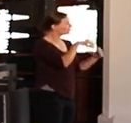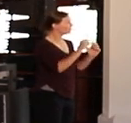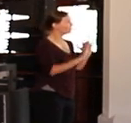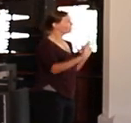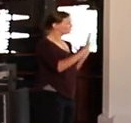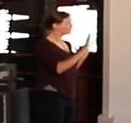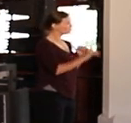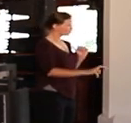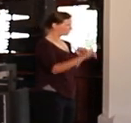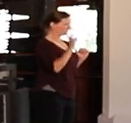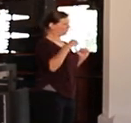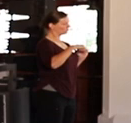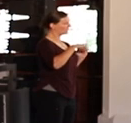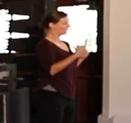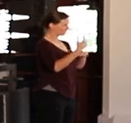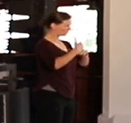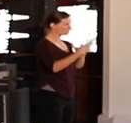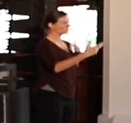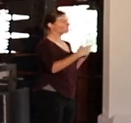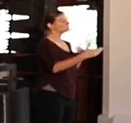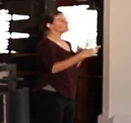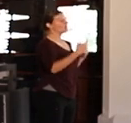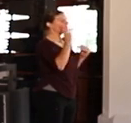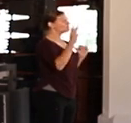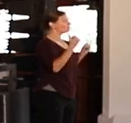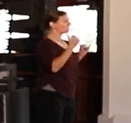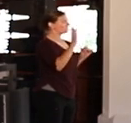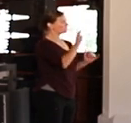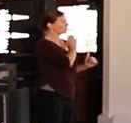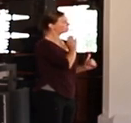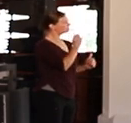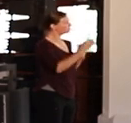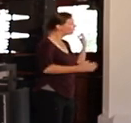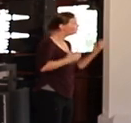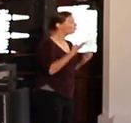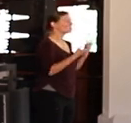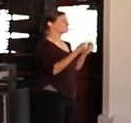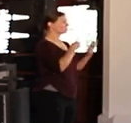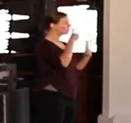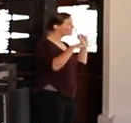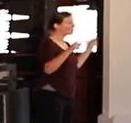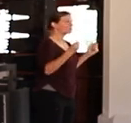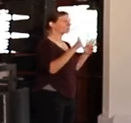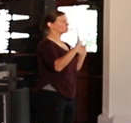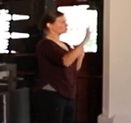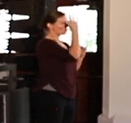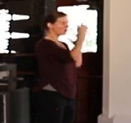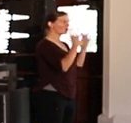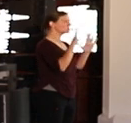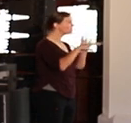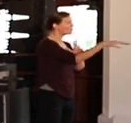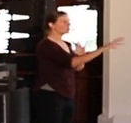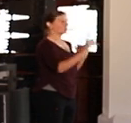next 3 days. I know that you have so many emotions and so many thoughts that are running through your mind.